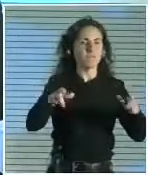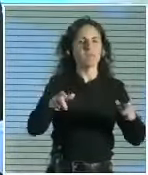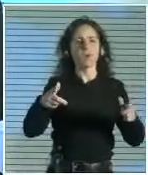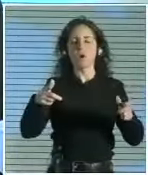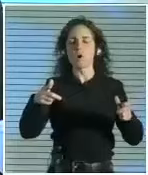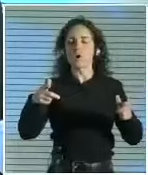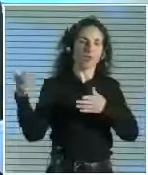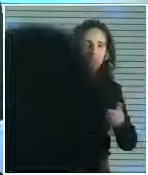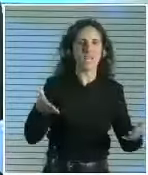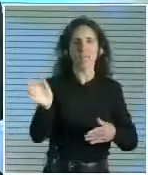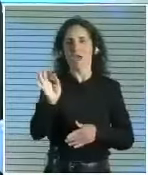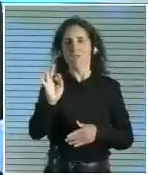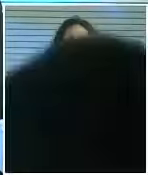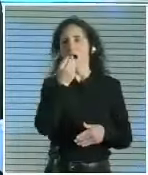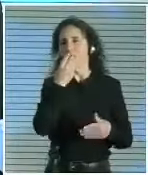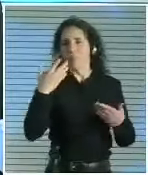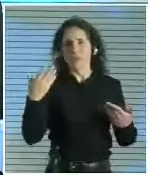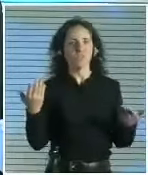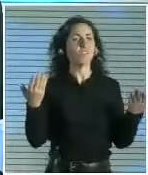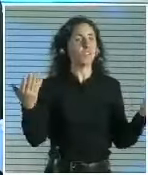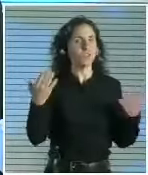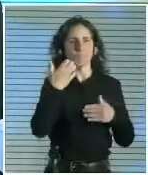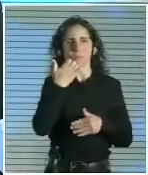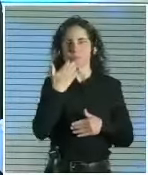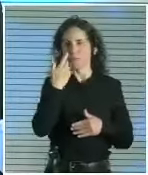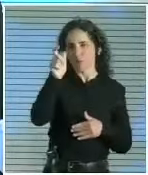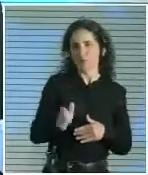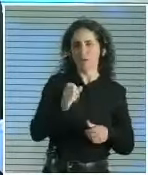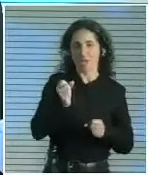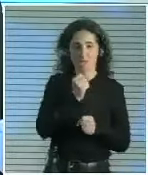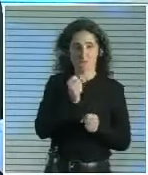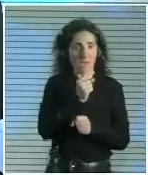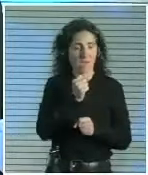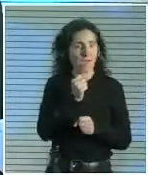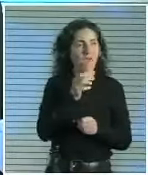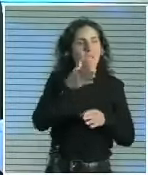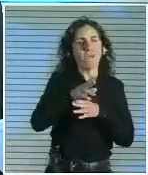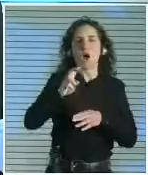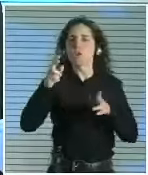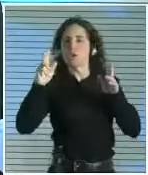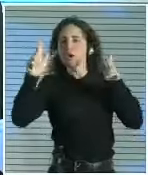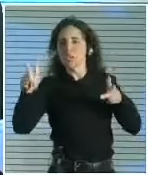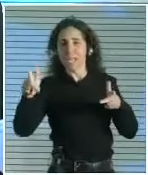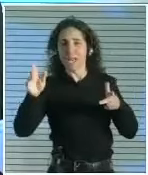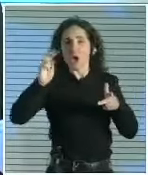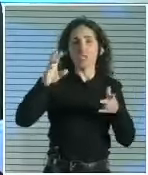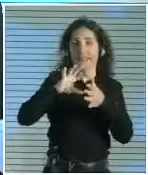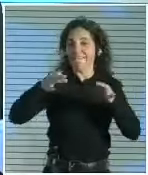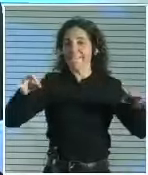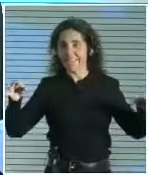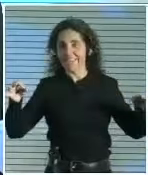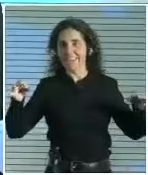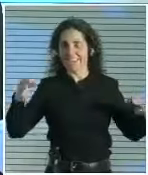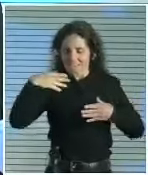and go down the street to another one of your hotels, they'll still carry that culture of food sustainability with them throughout your